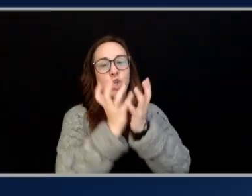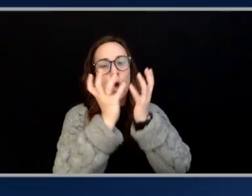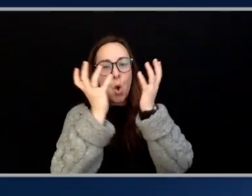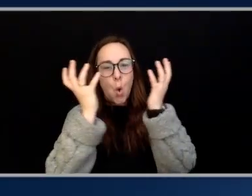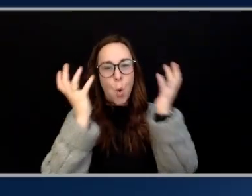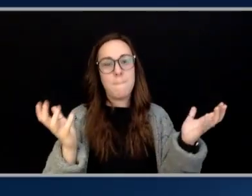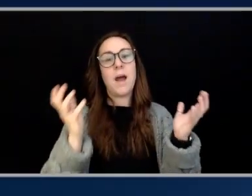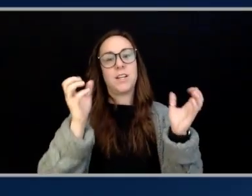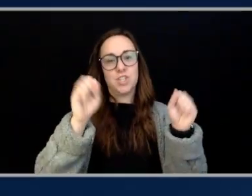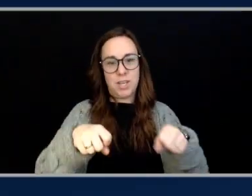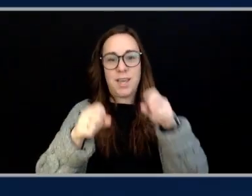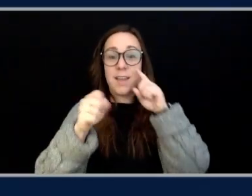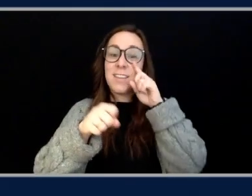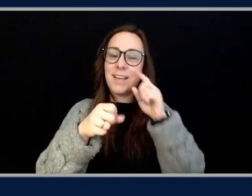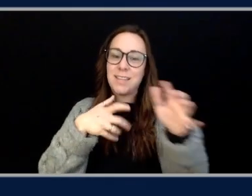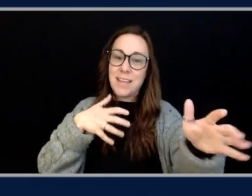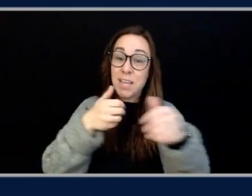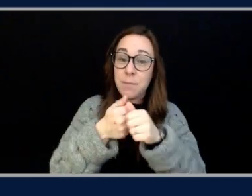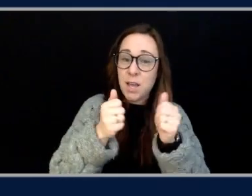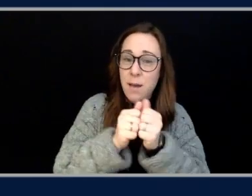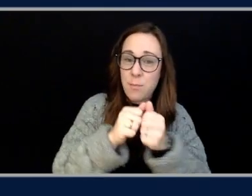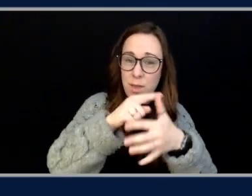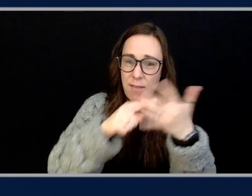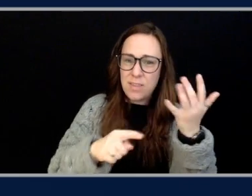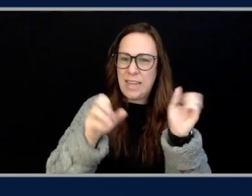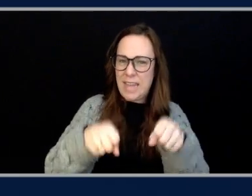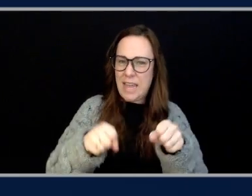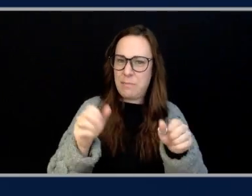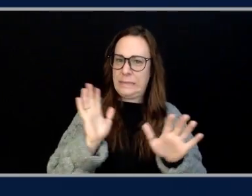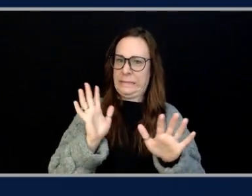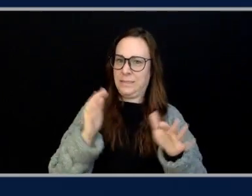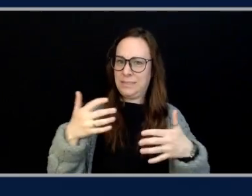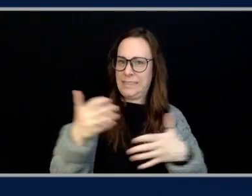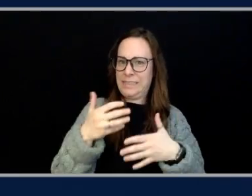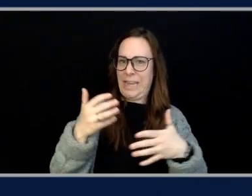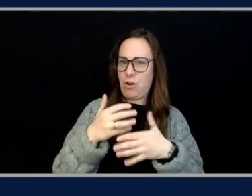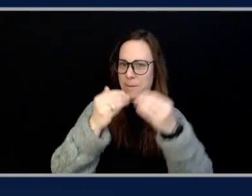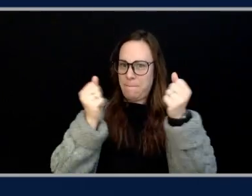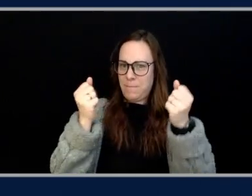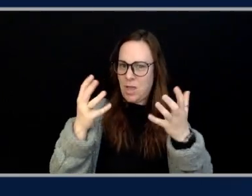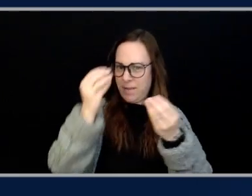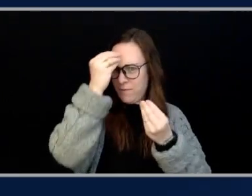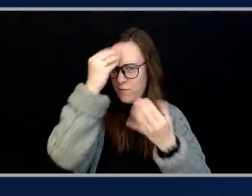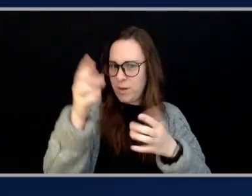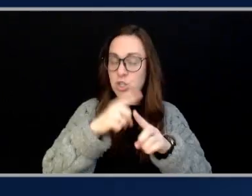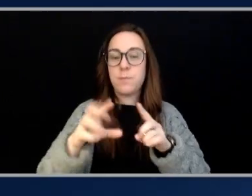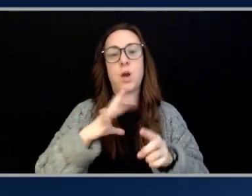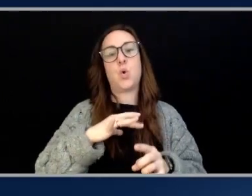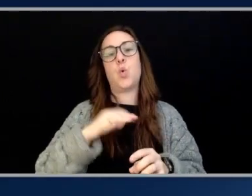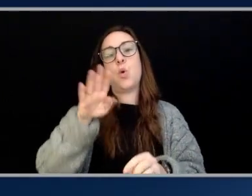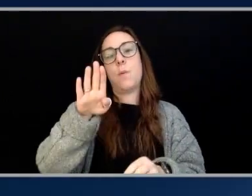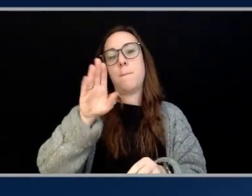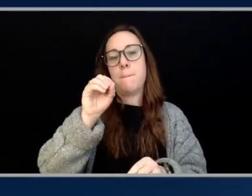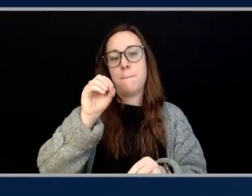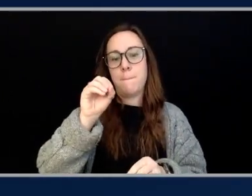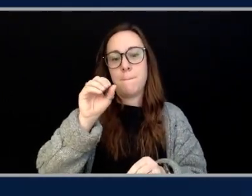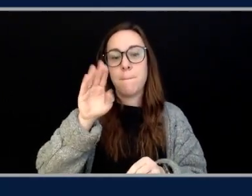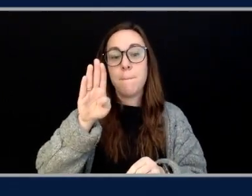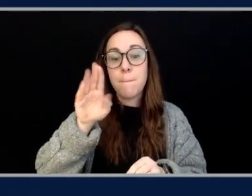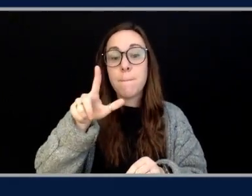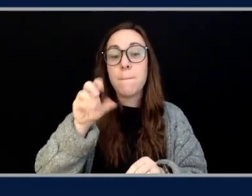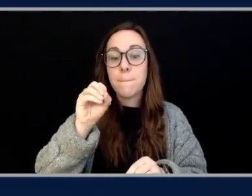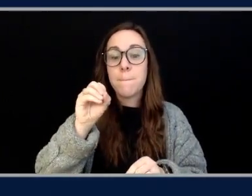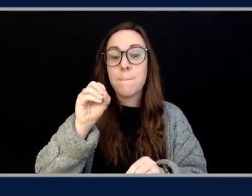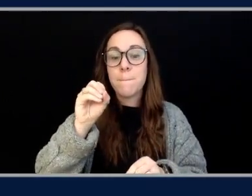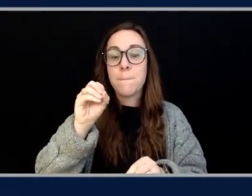like, keeping up with this kind of stuff is kind of intimidating. But there is actually this awesome blog. Justin, if you're watching, thank you for writing